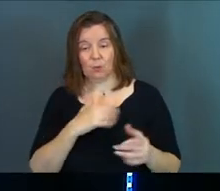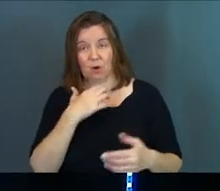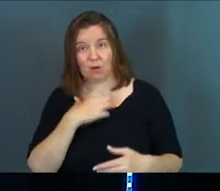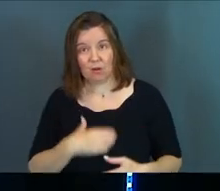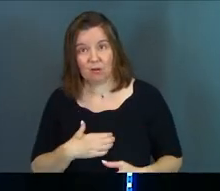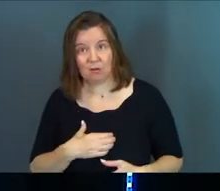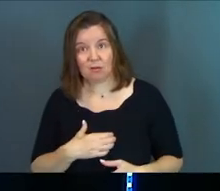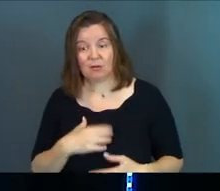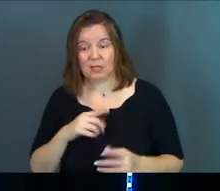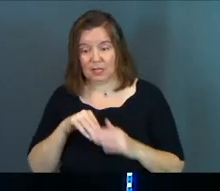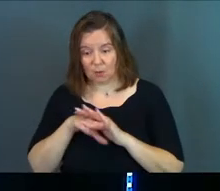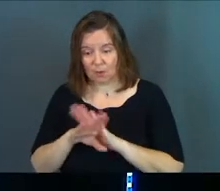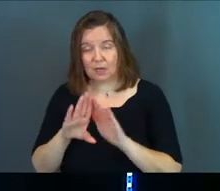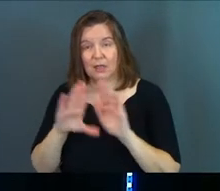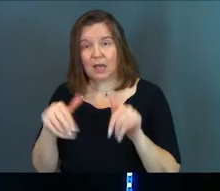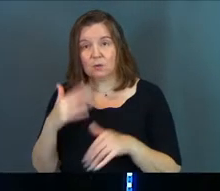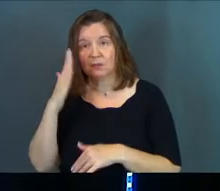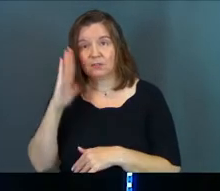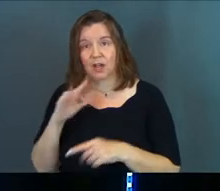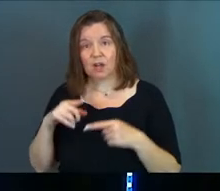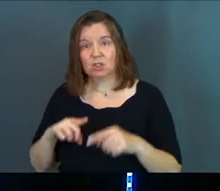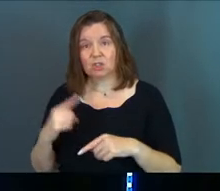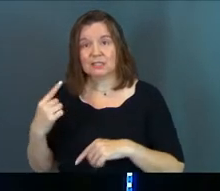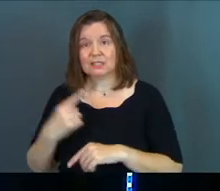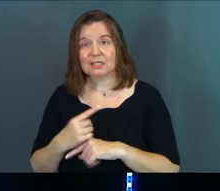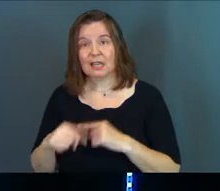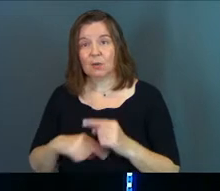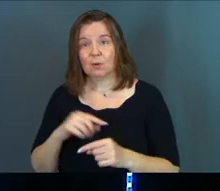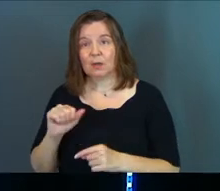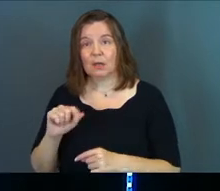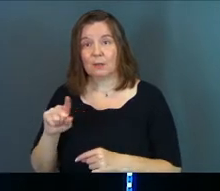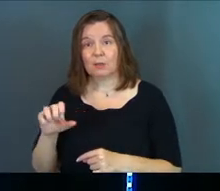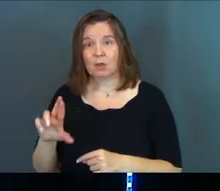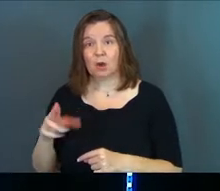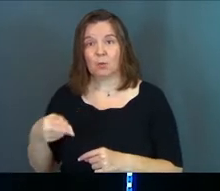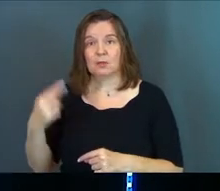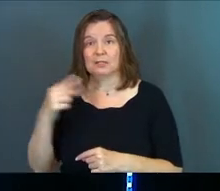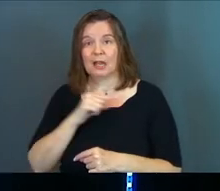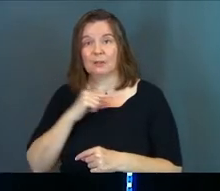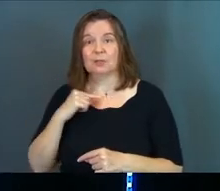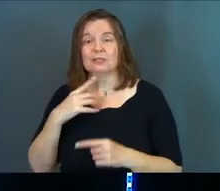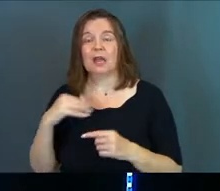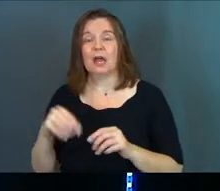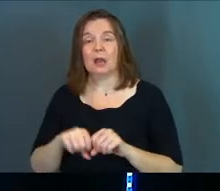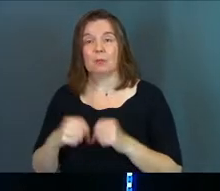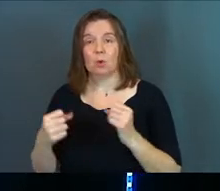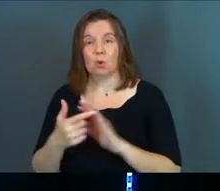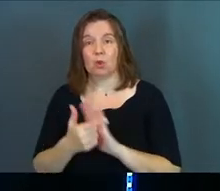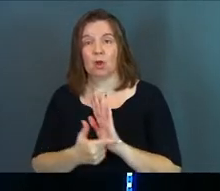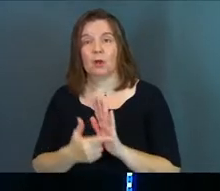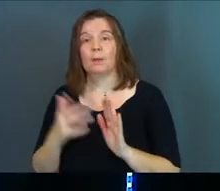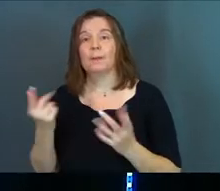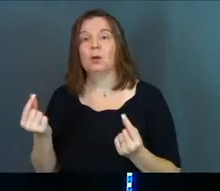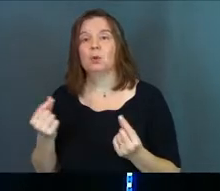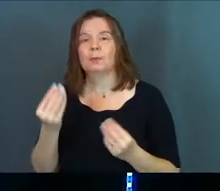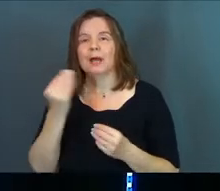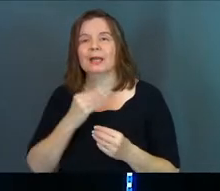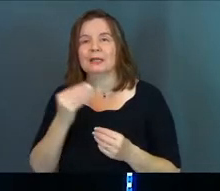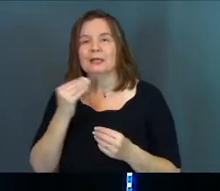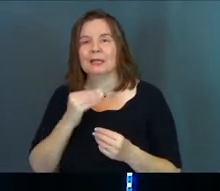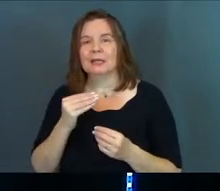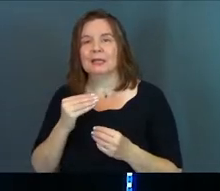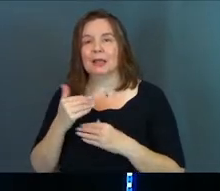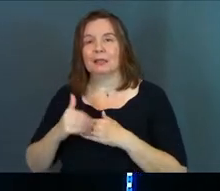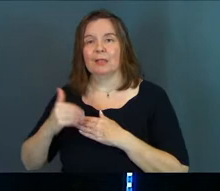were hungry? He went into the house of God during the days when Abiathar was high priest and broke the law. He broke the law by eating the